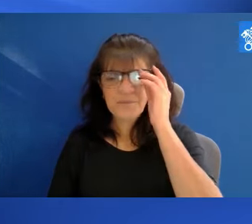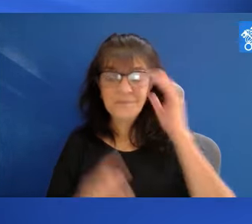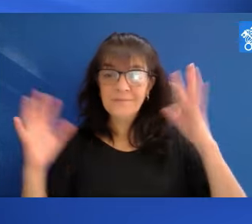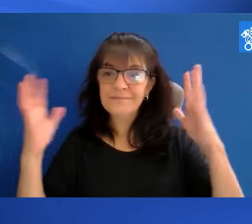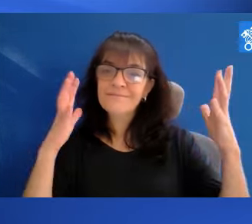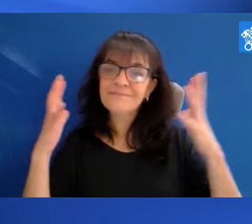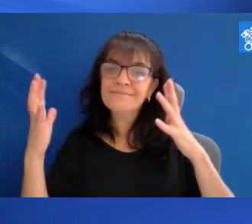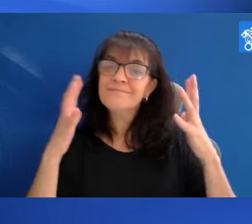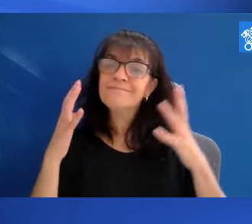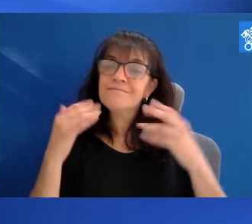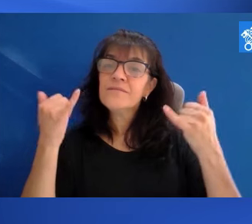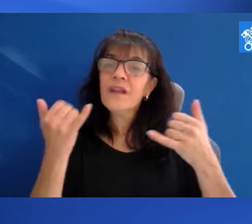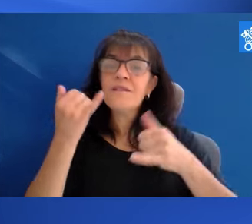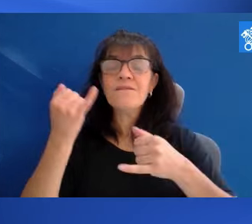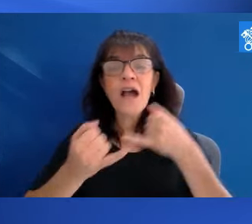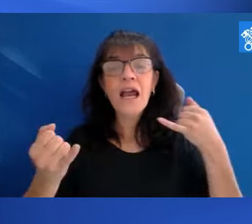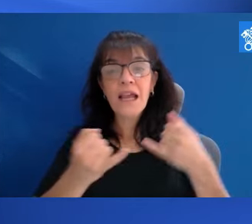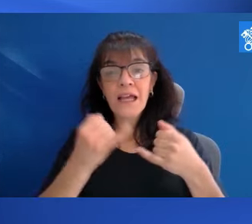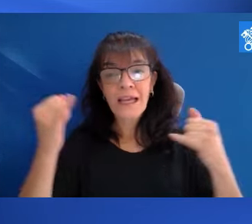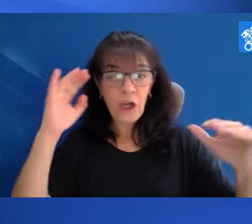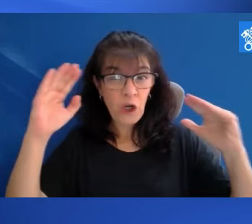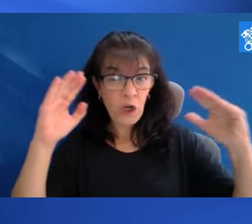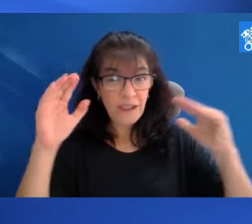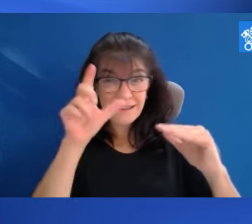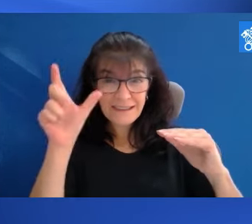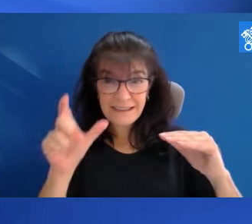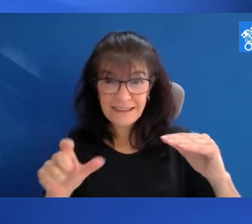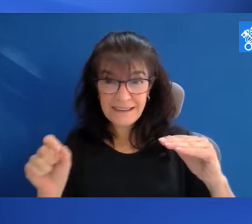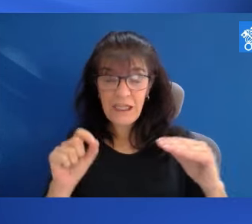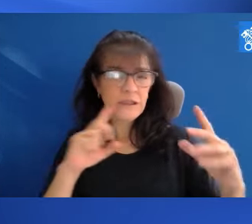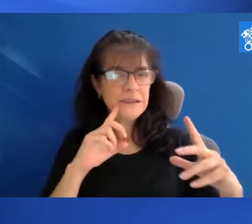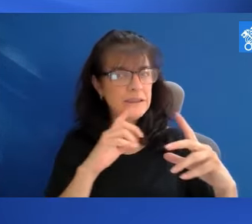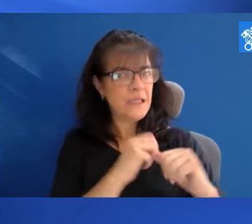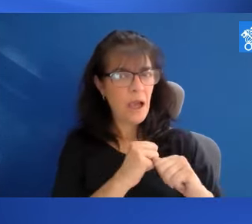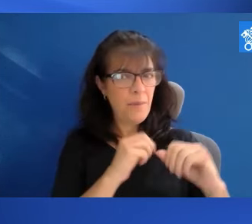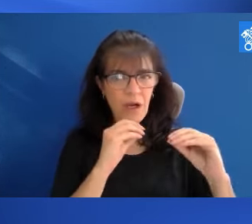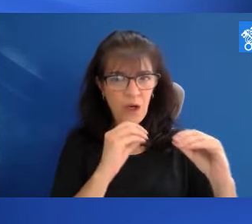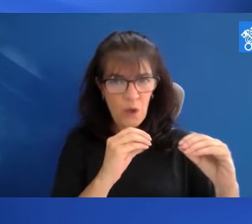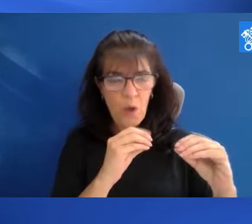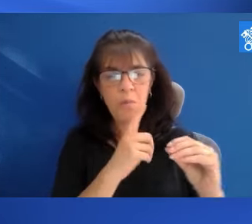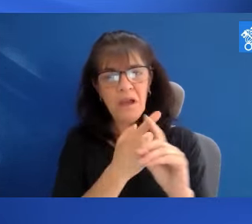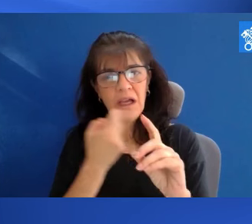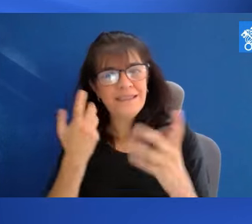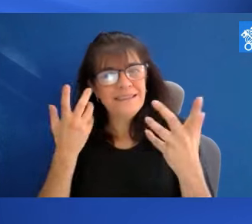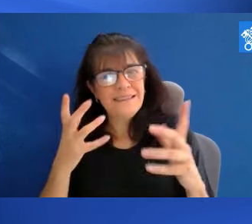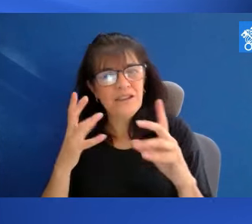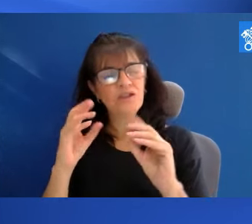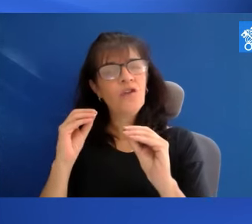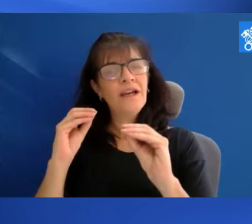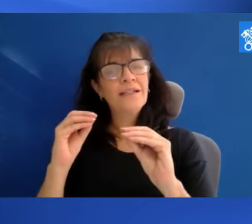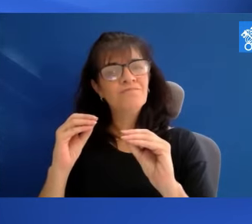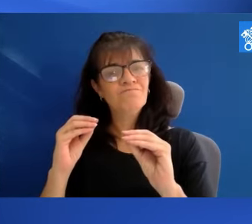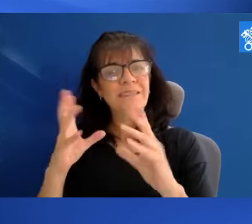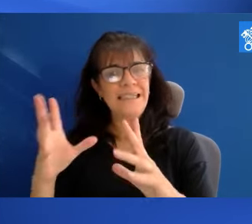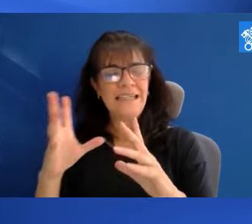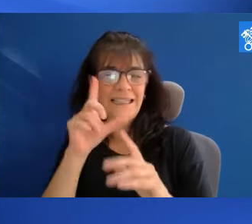And so now we have the final greetings in Italian. There'll be no summary, of course, because the Pope read out his catechesis originally in Italian. And it's normally the